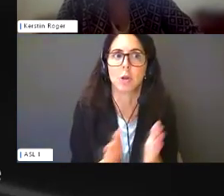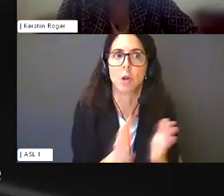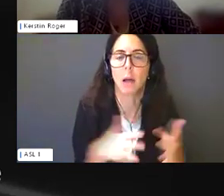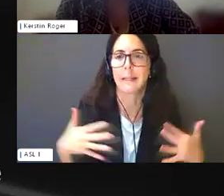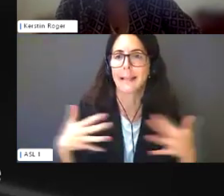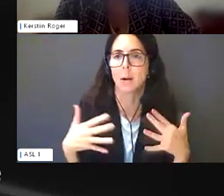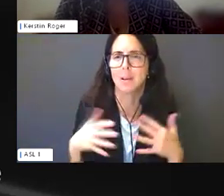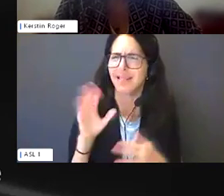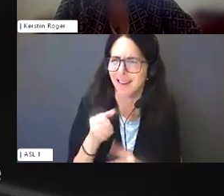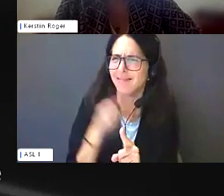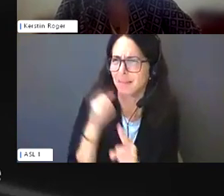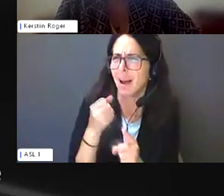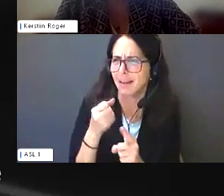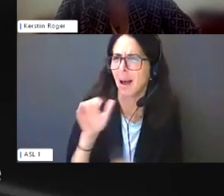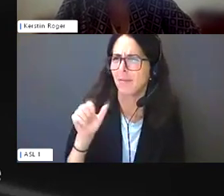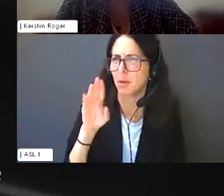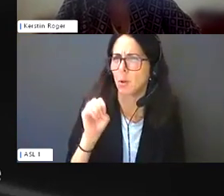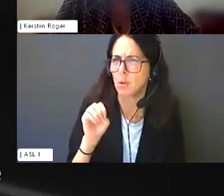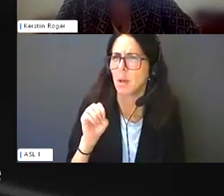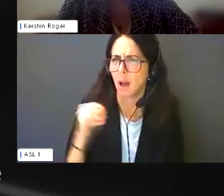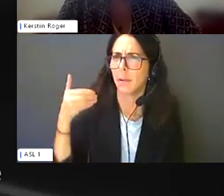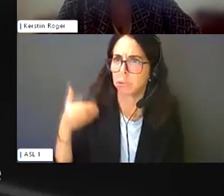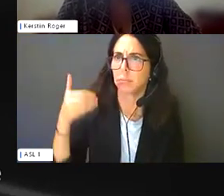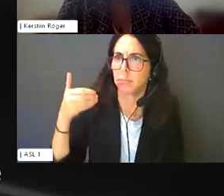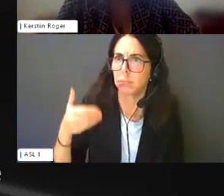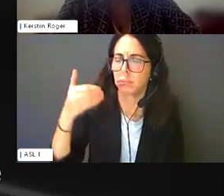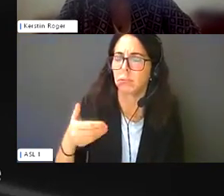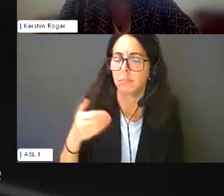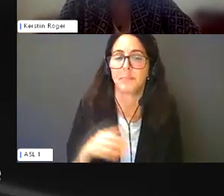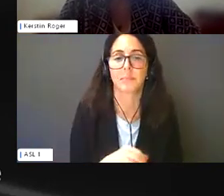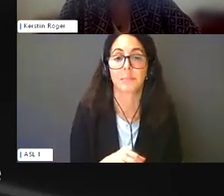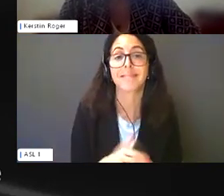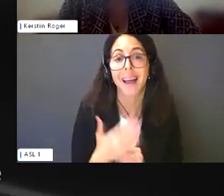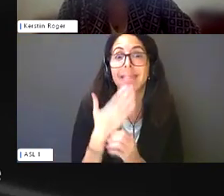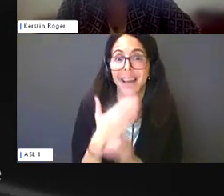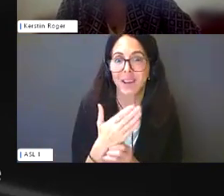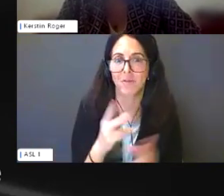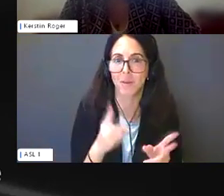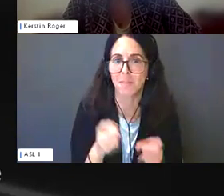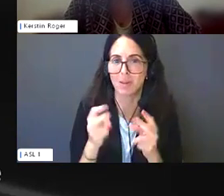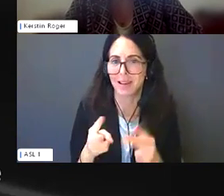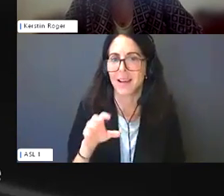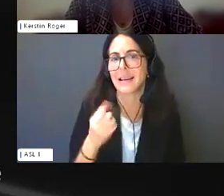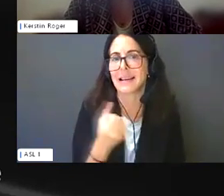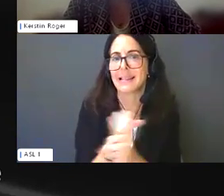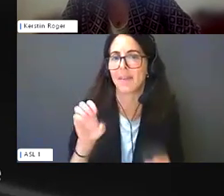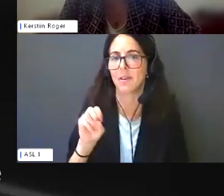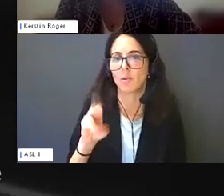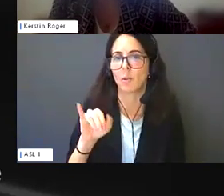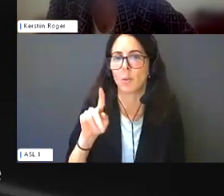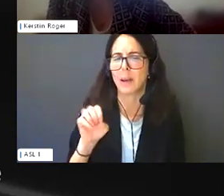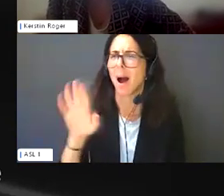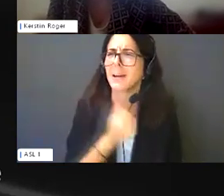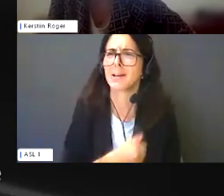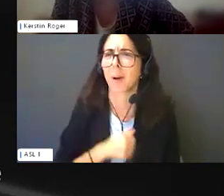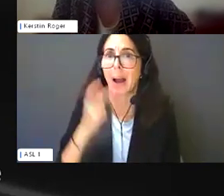deep impact of abuse over time. And thank you for posting the safe suite. I see a lot of chat going on. I can't catch